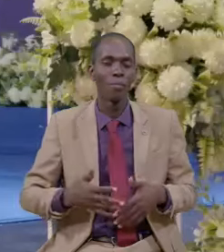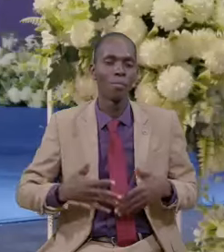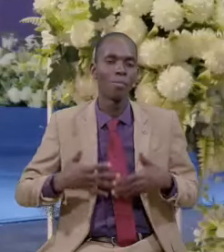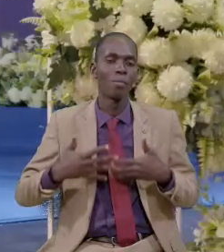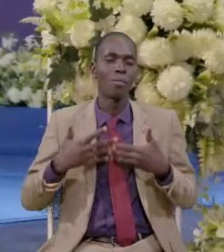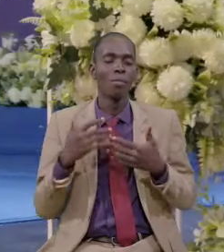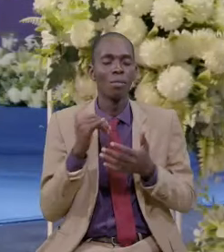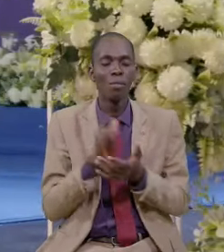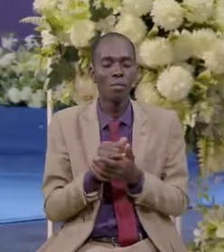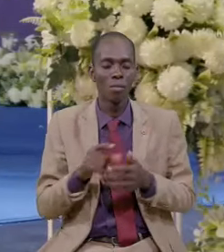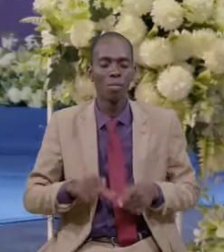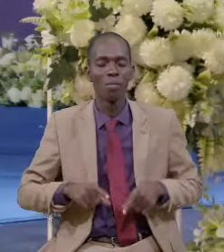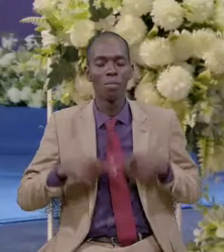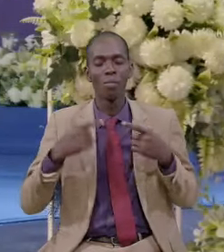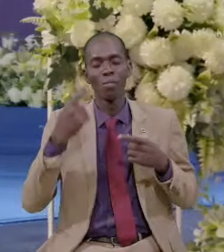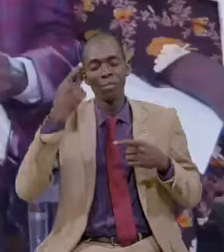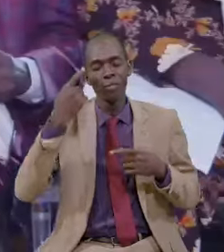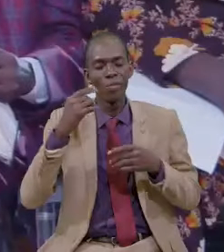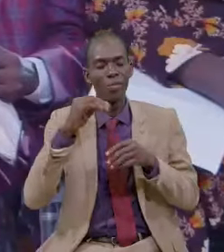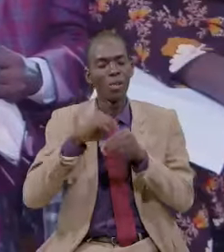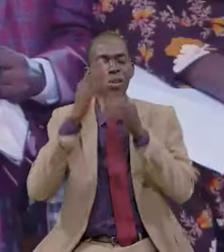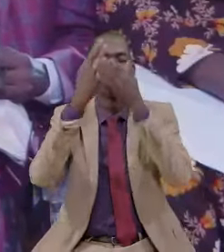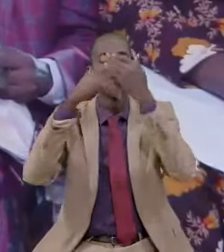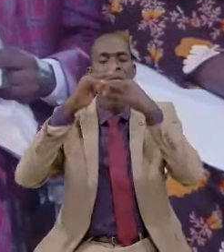for heaven in Jesus' name. Amen.